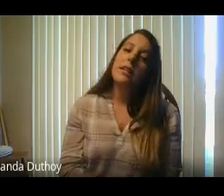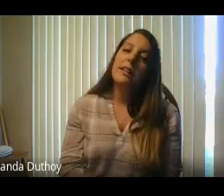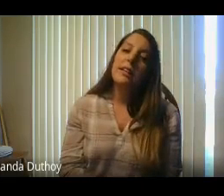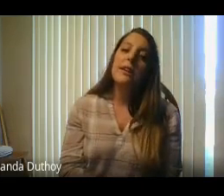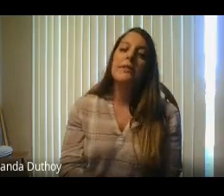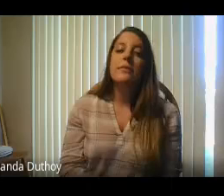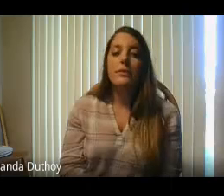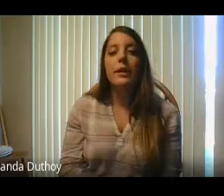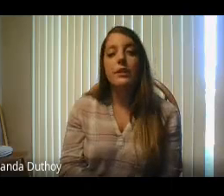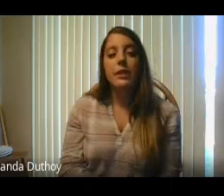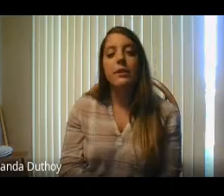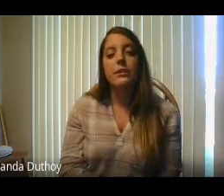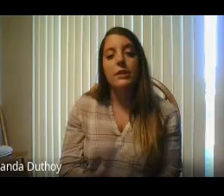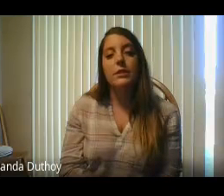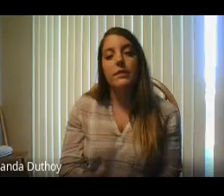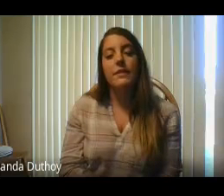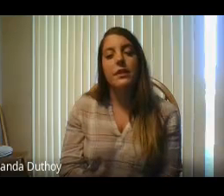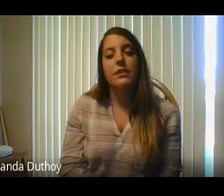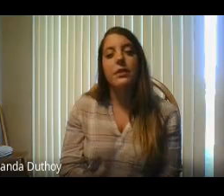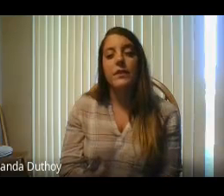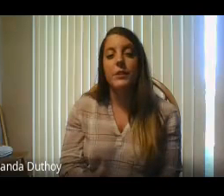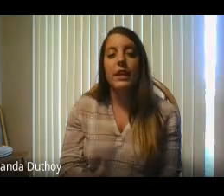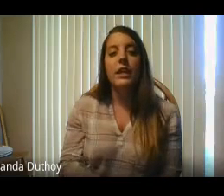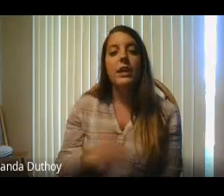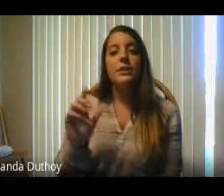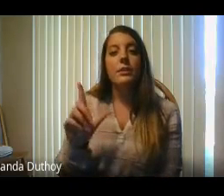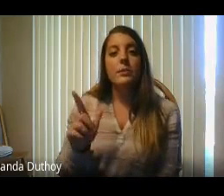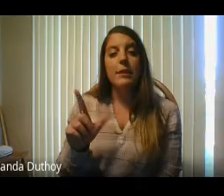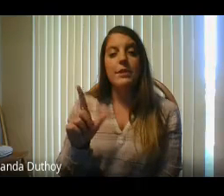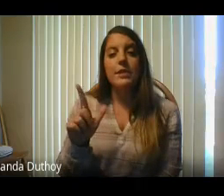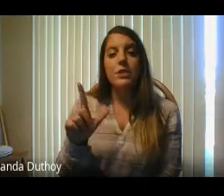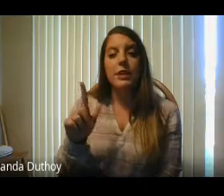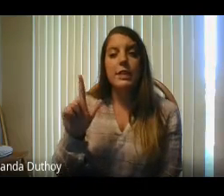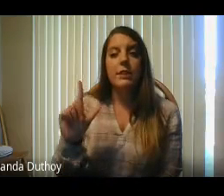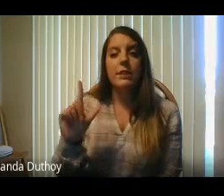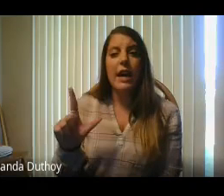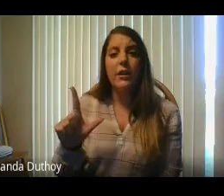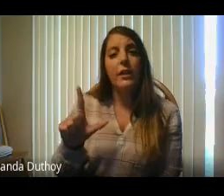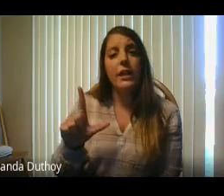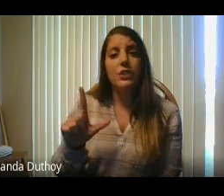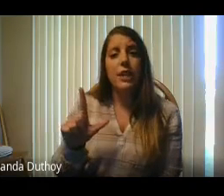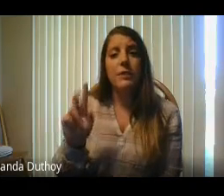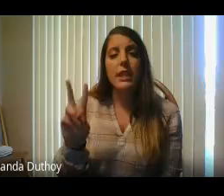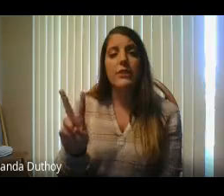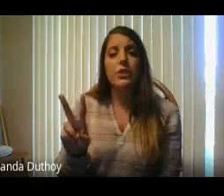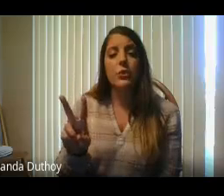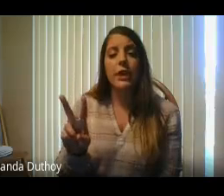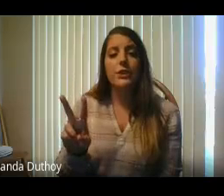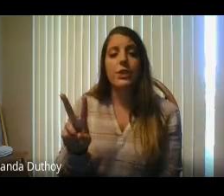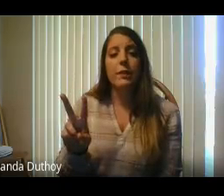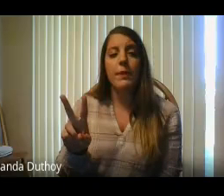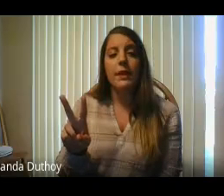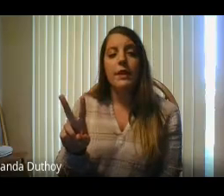21, or 20 and 21, 23, 25, those are a little confusing. So sometimes you'll see 20s with your L hand shape instead